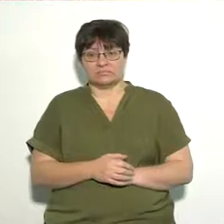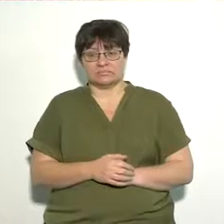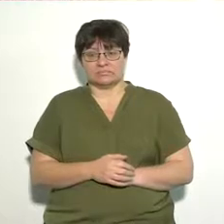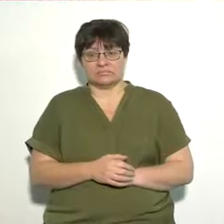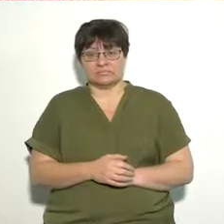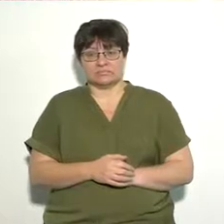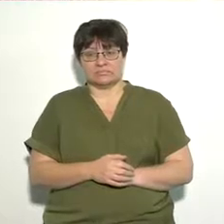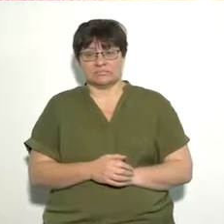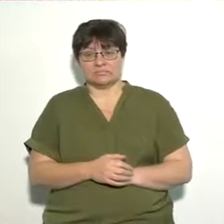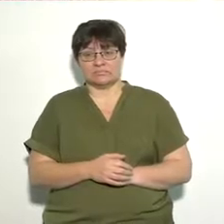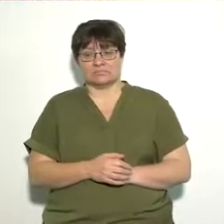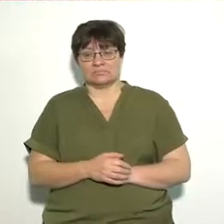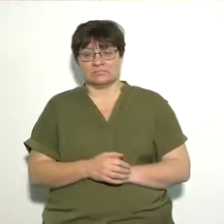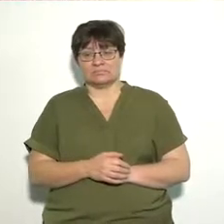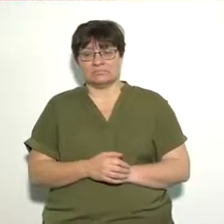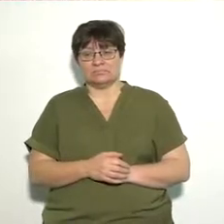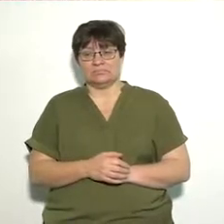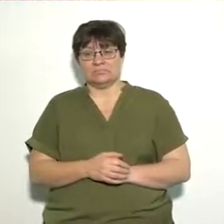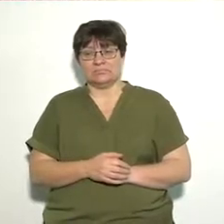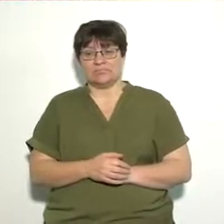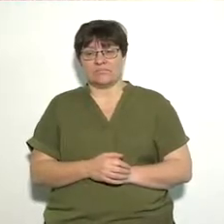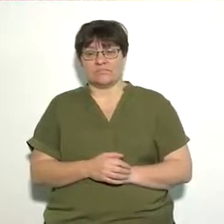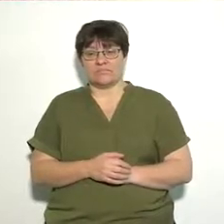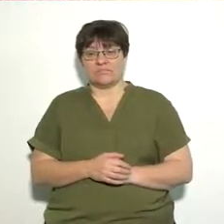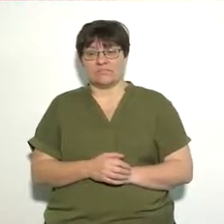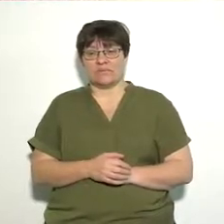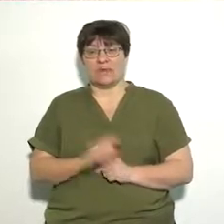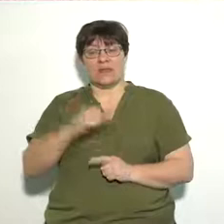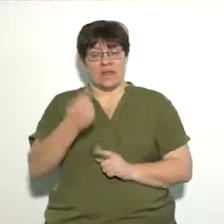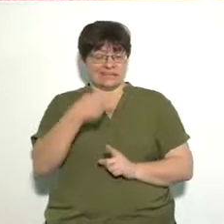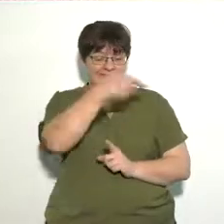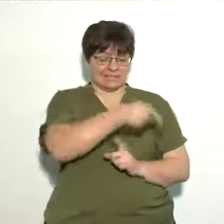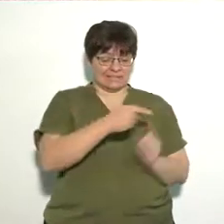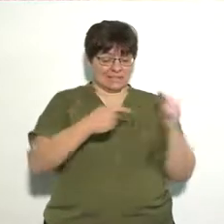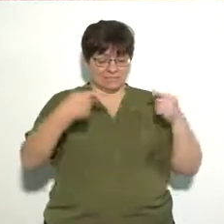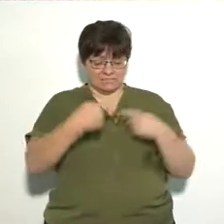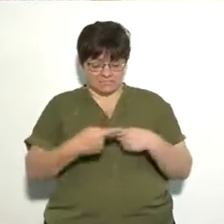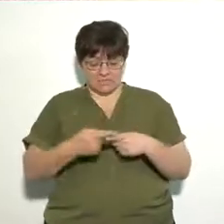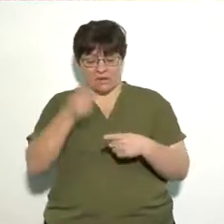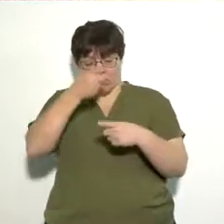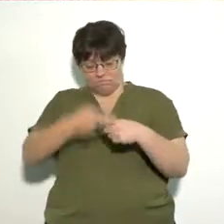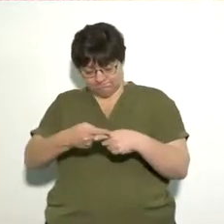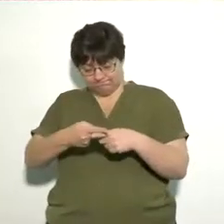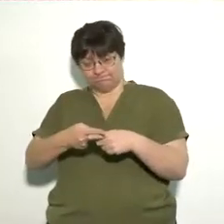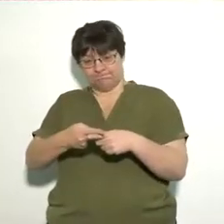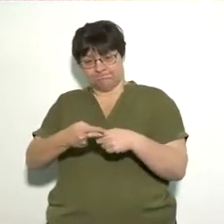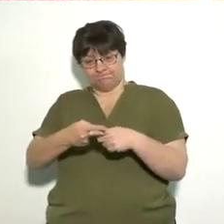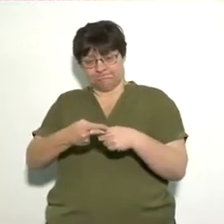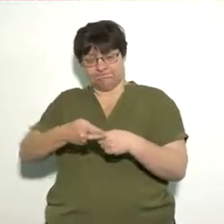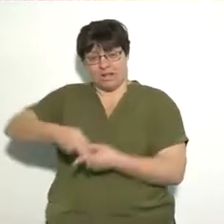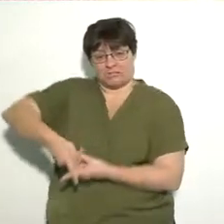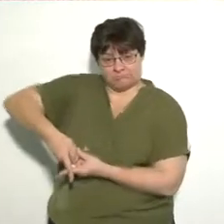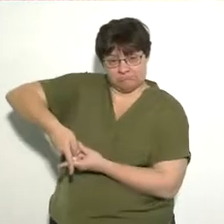Like this. Okay. I'm going to make my next mark on the other side, opposite direction.